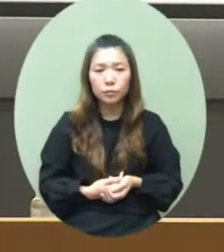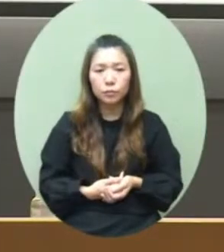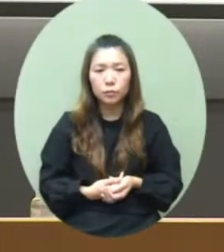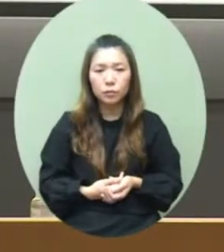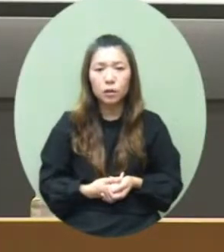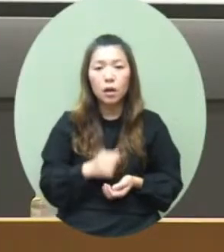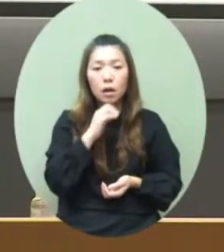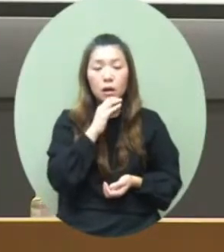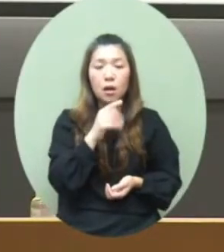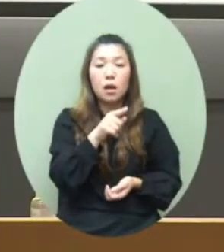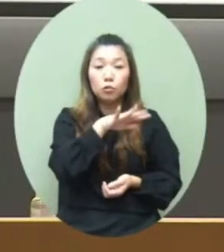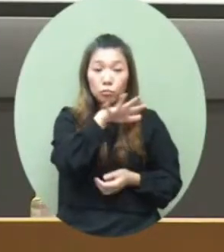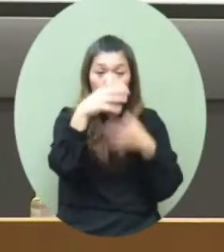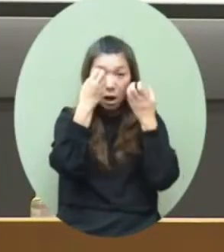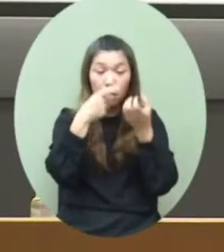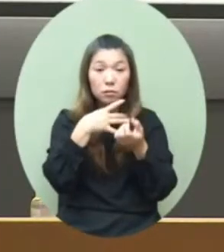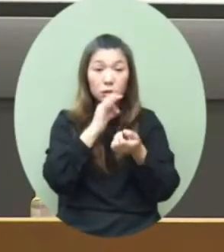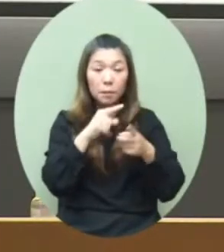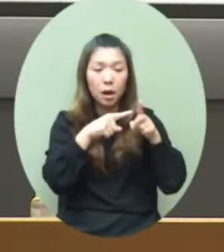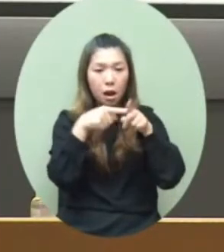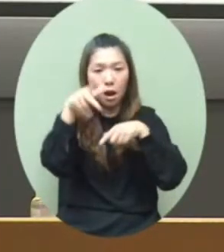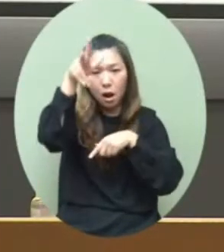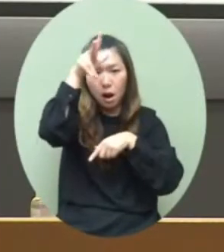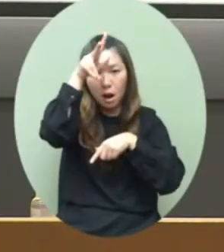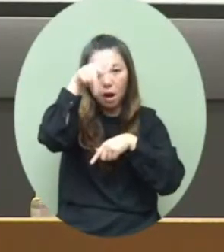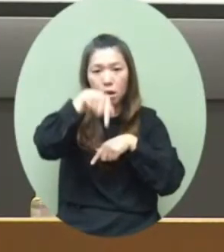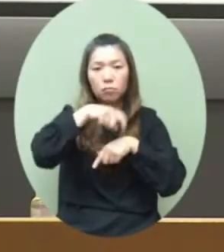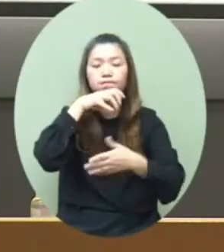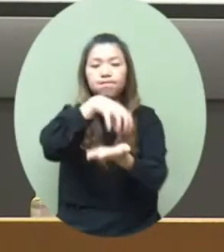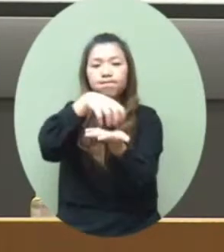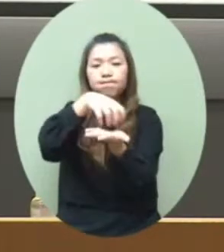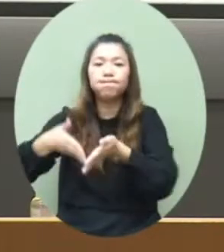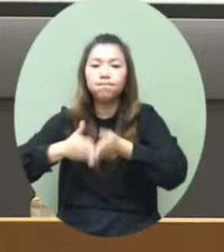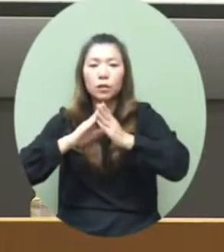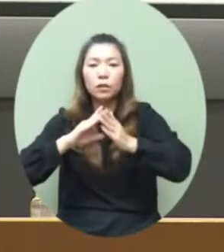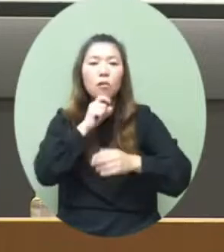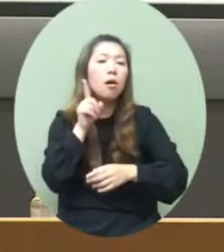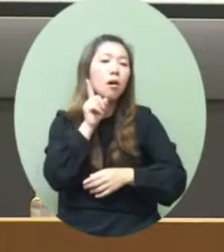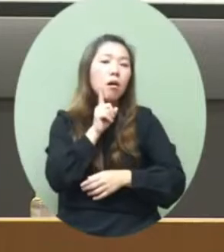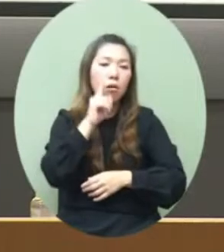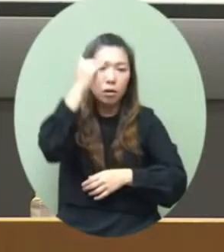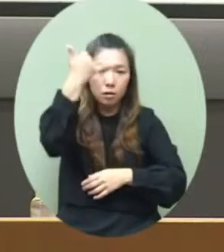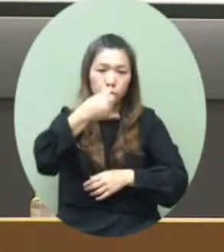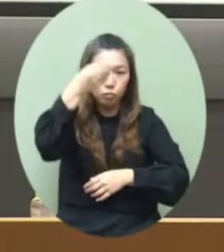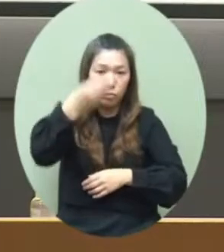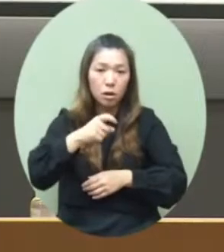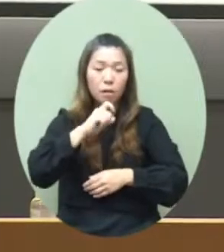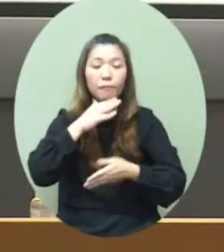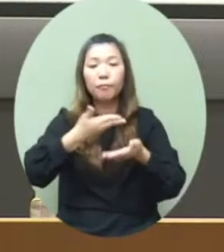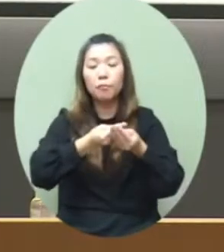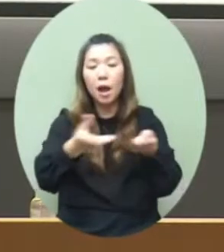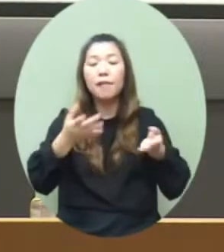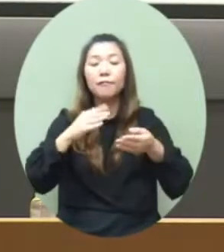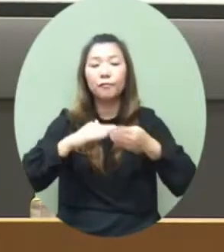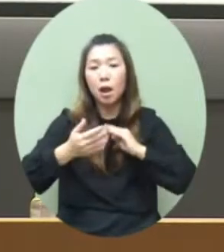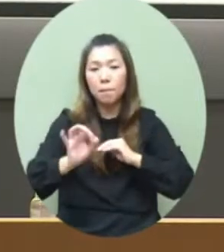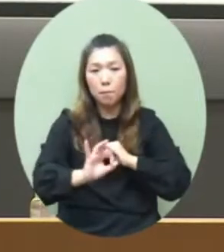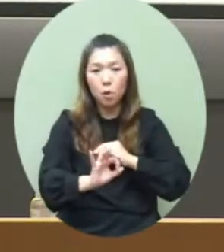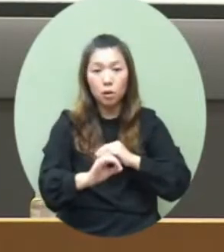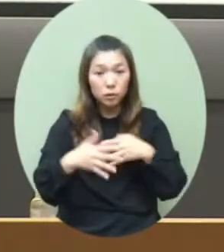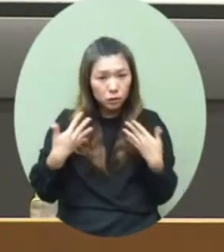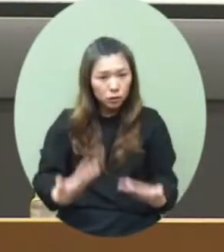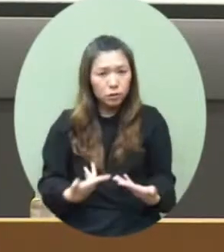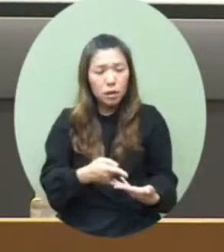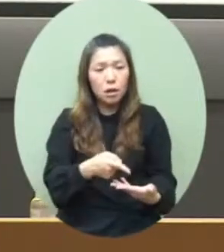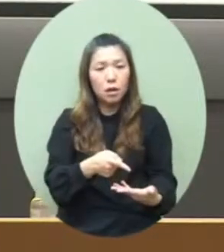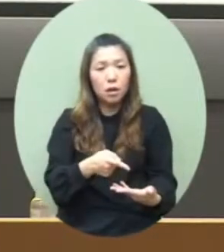It's a mission by ticket for the first Gourmet Marketplace. In fact, last year, we also have different weekend bazaars